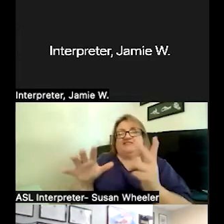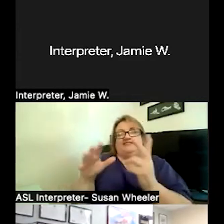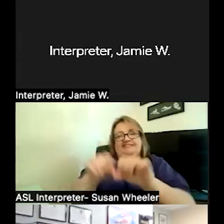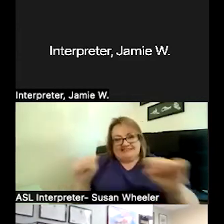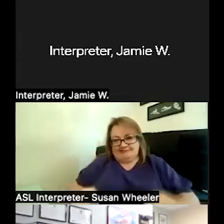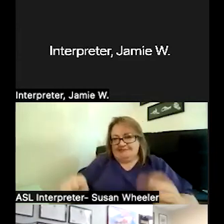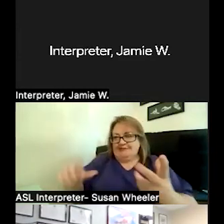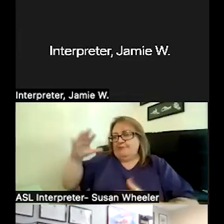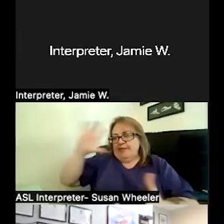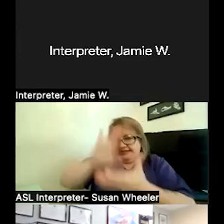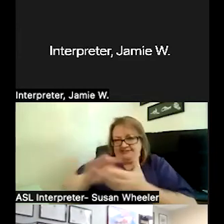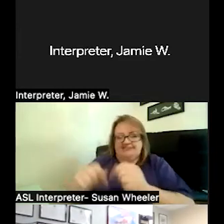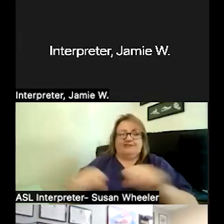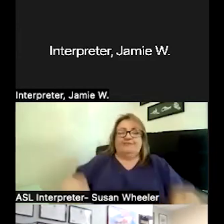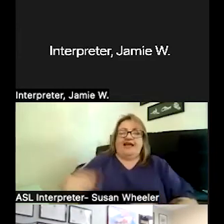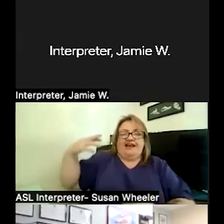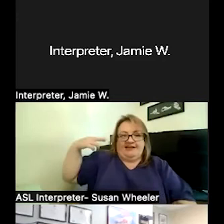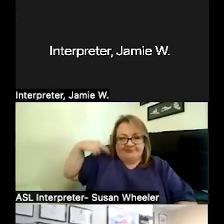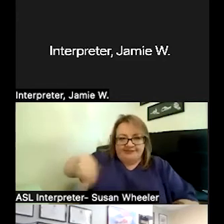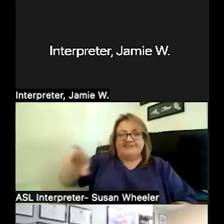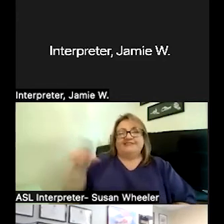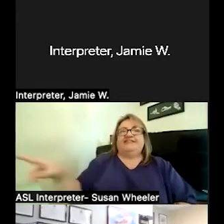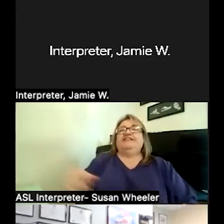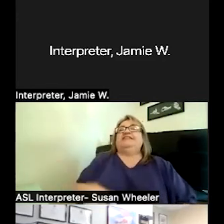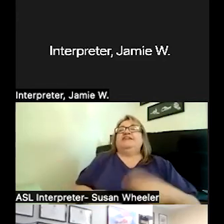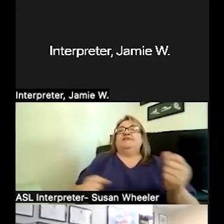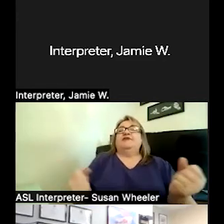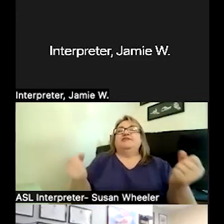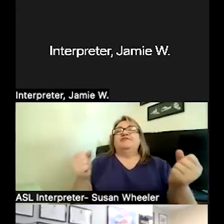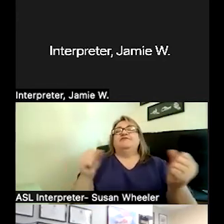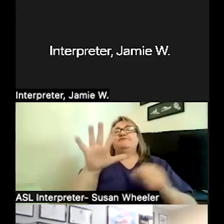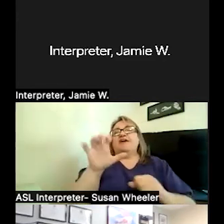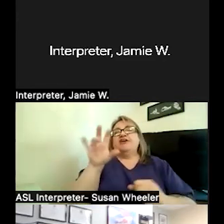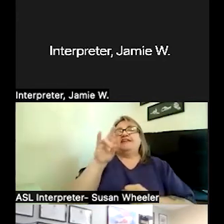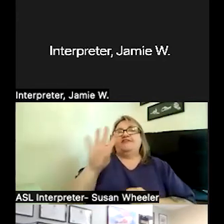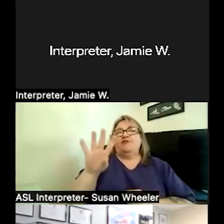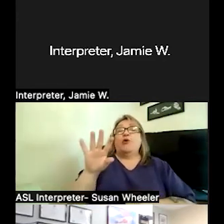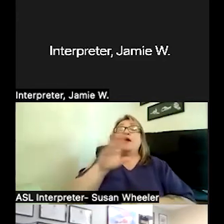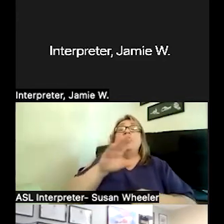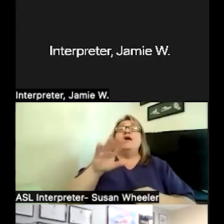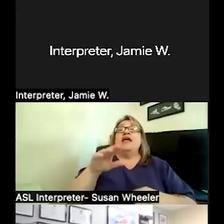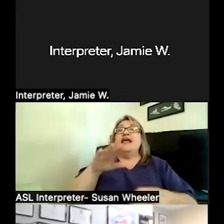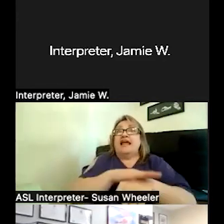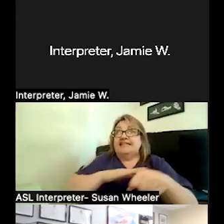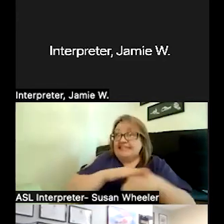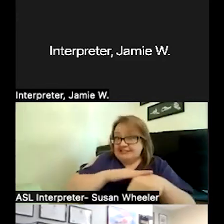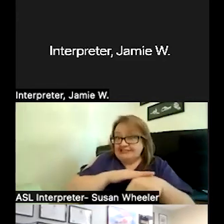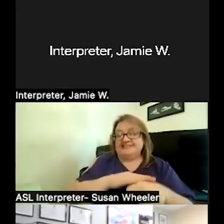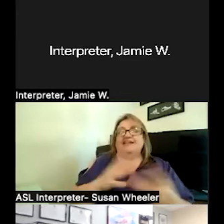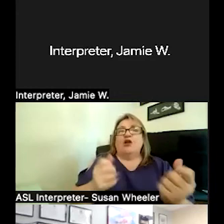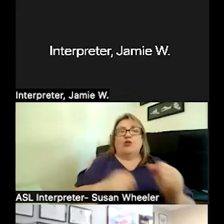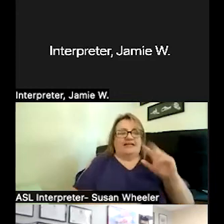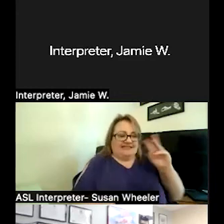are 574 indigenous American Indians, and only 65 in Mexico,